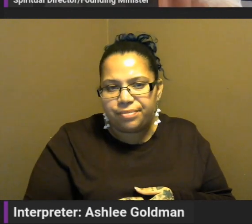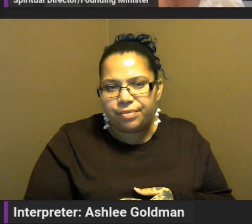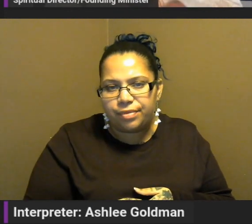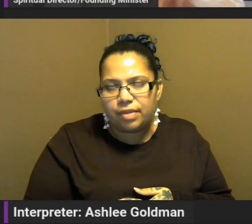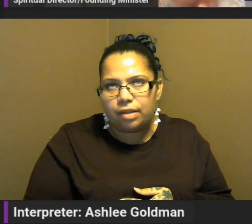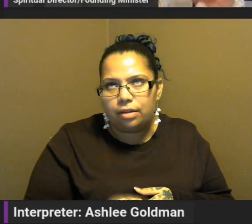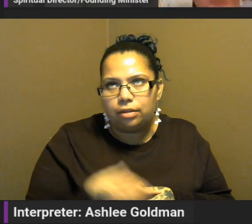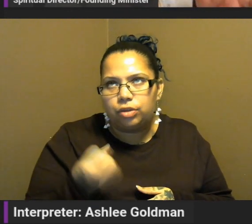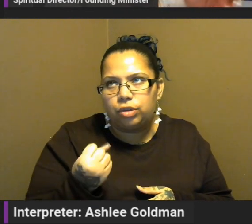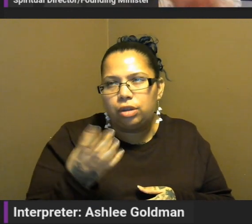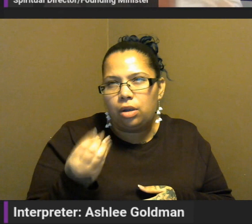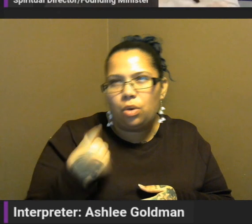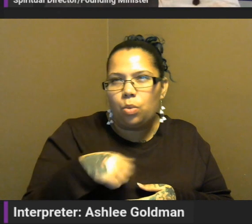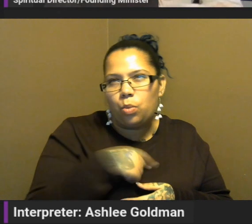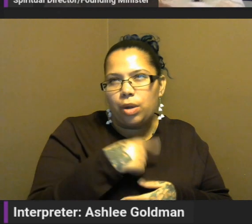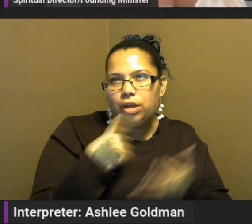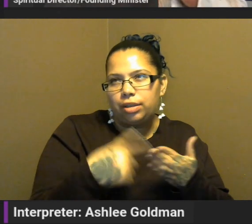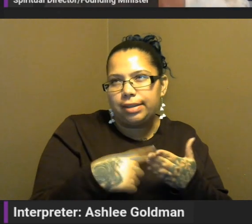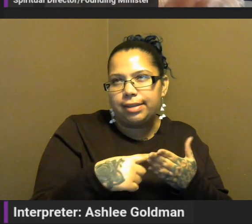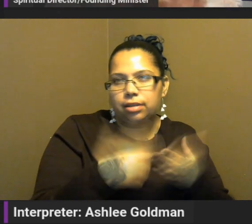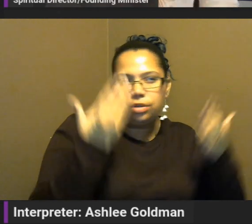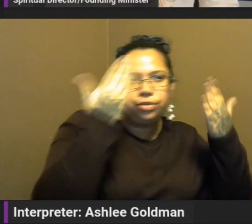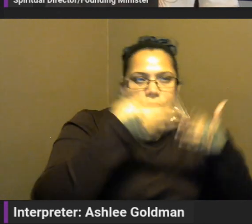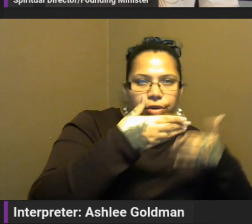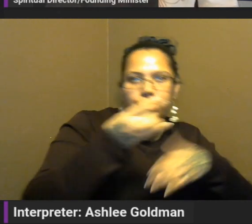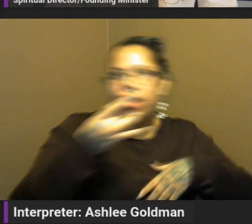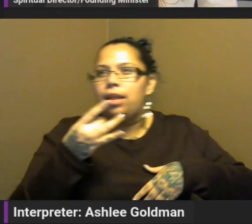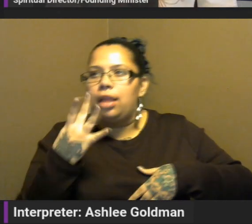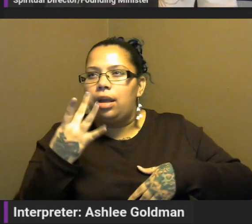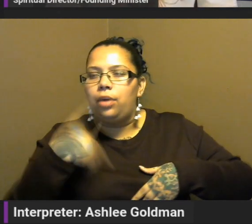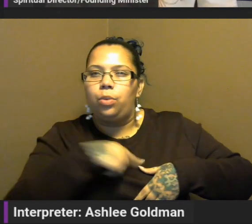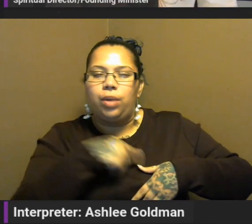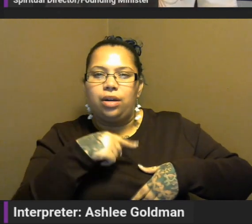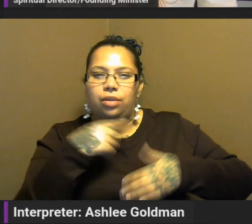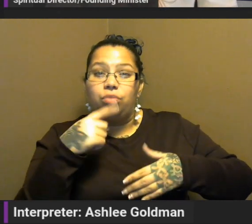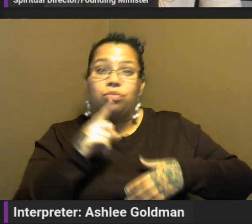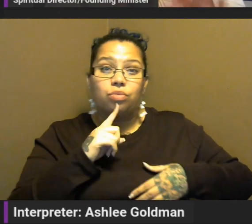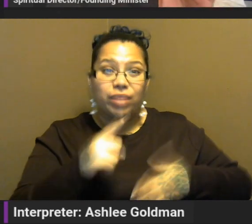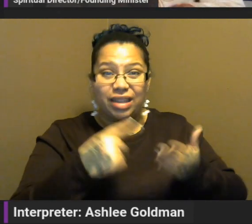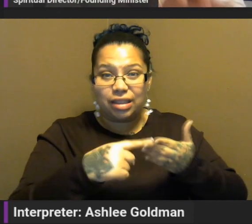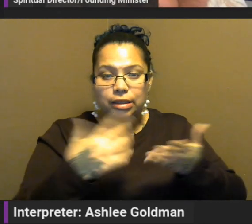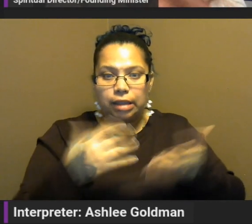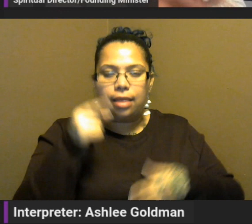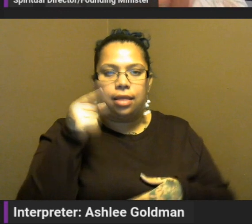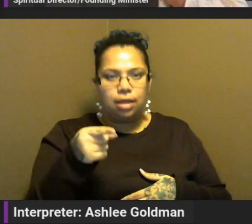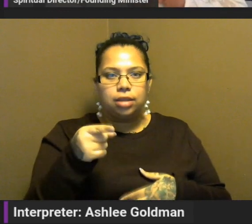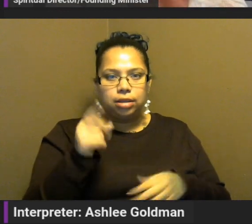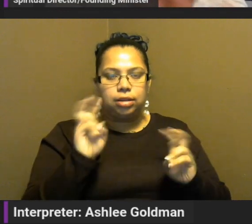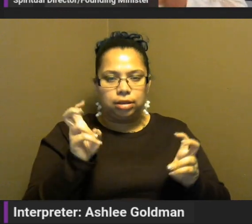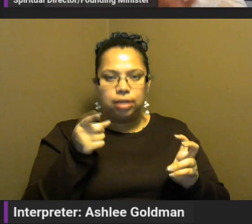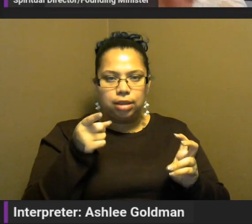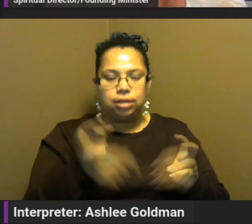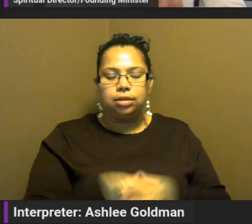So when we are talking about this thing called light and darkness, this is what we are talking about. It gives us access